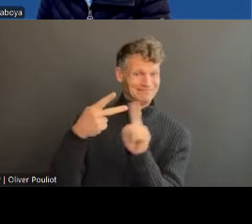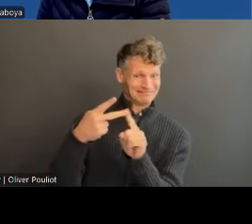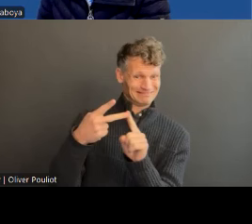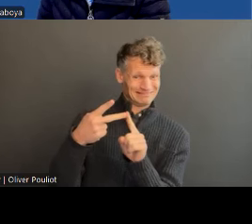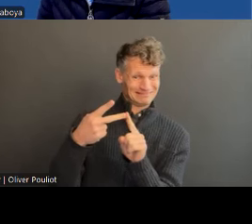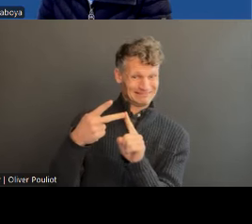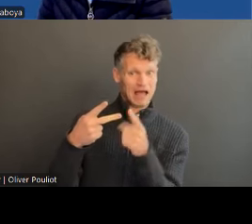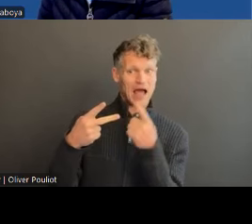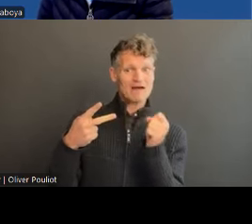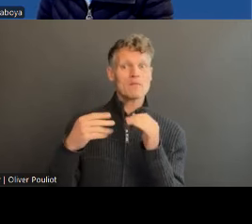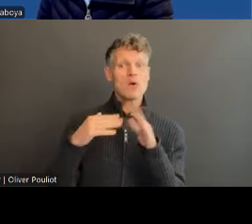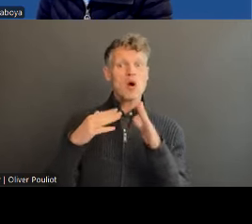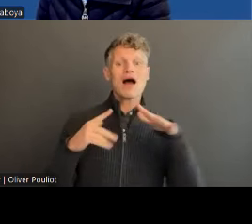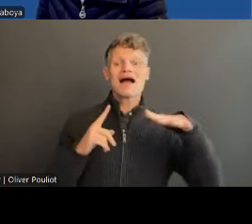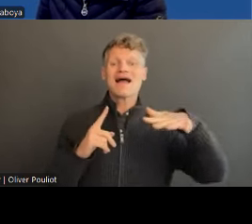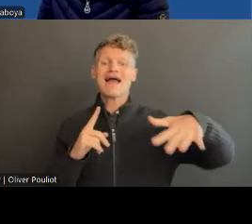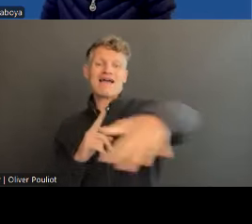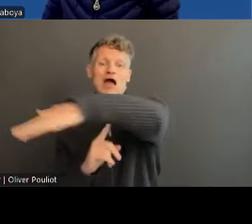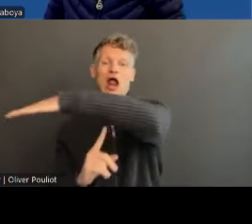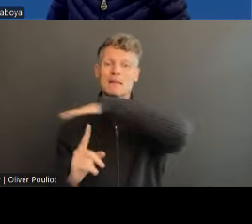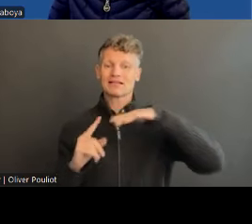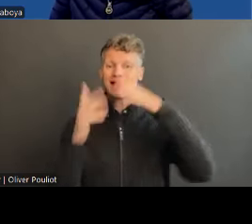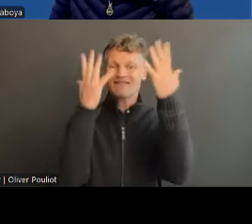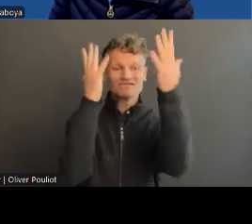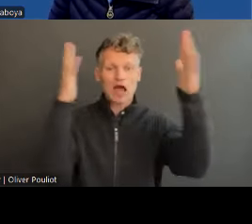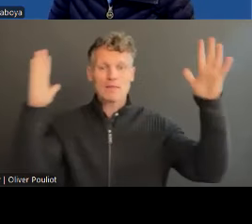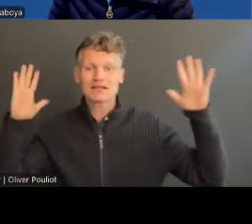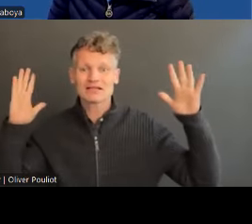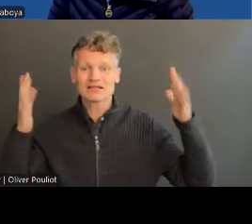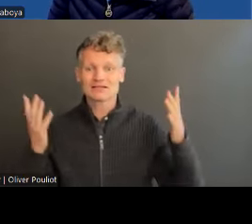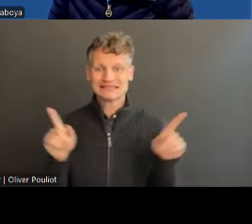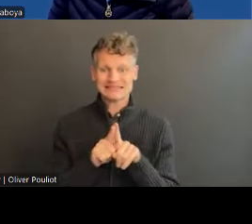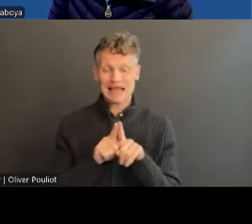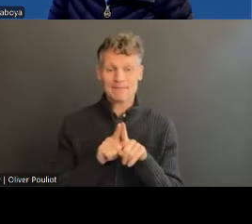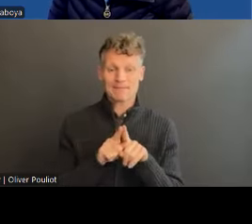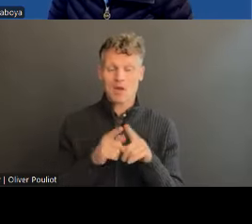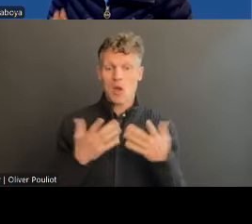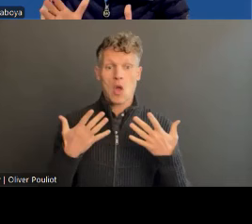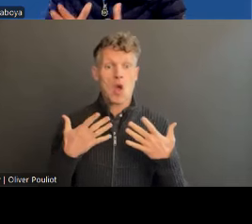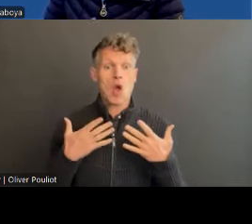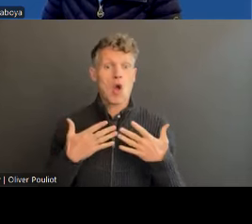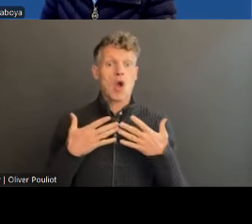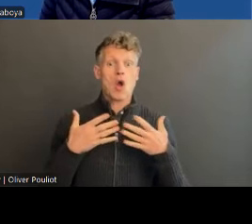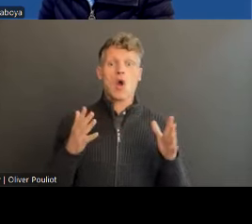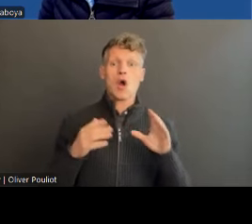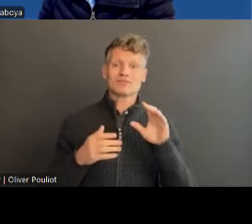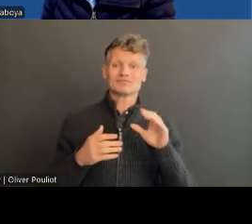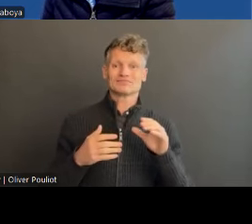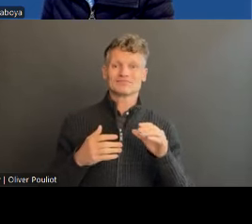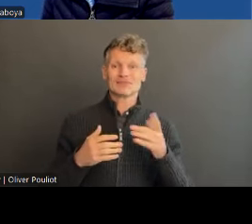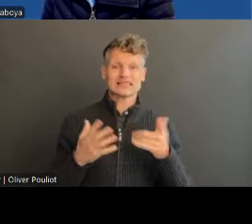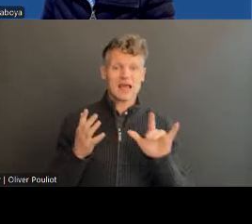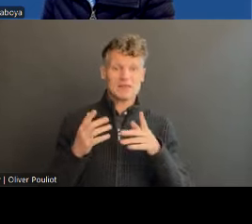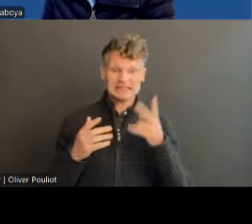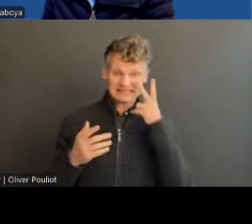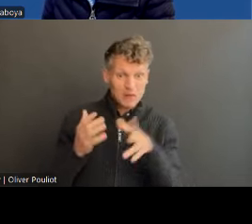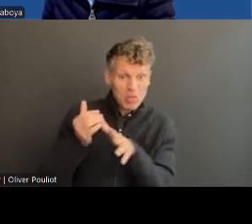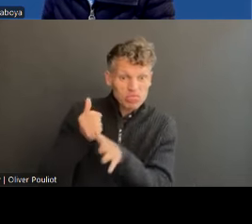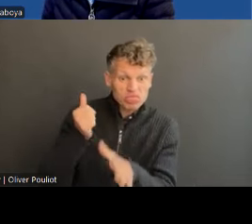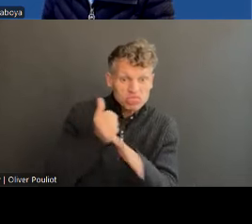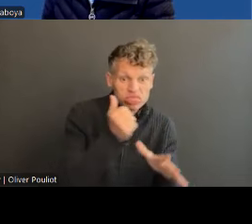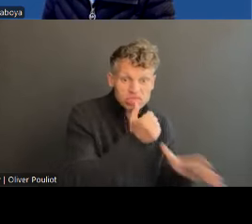open defecation and the use of polluting fuels in households that are targeted for elimination in the region of the